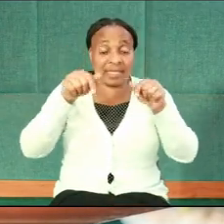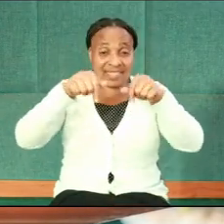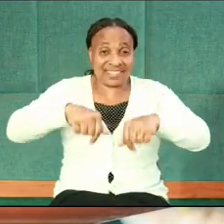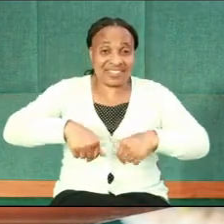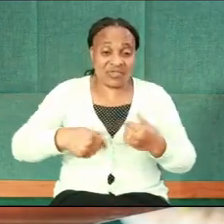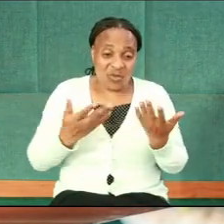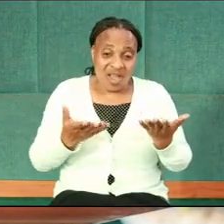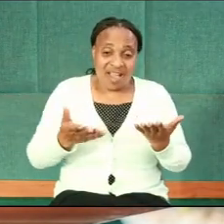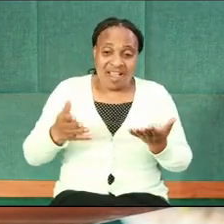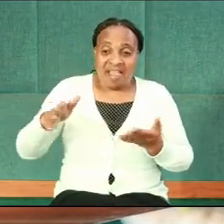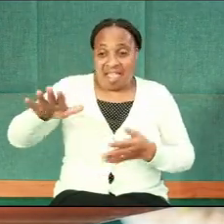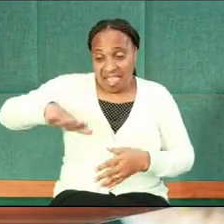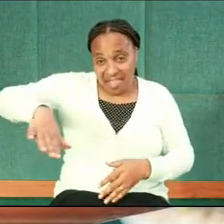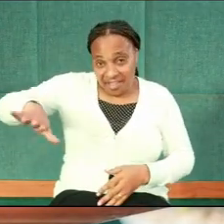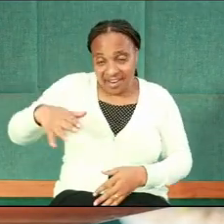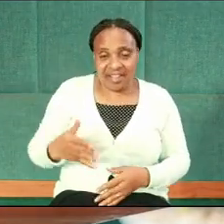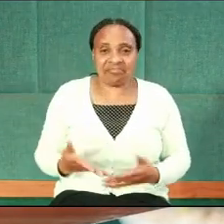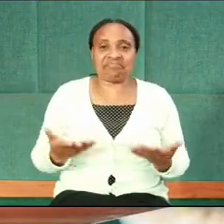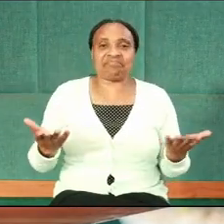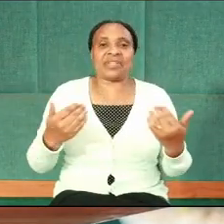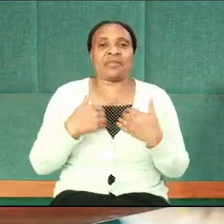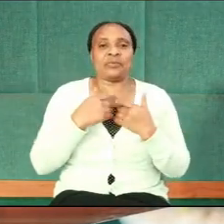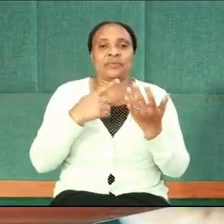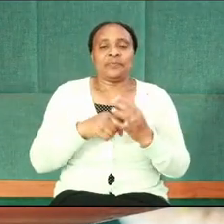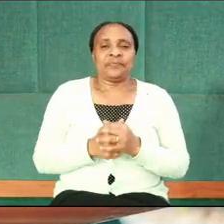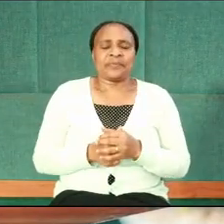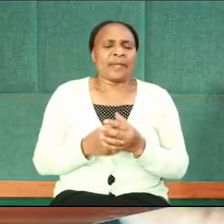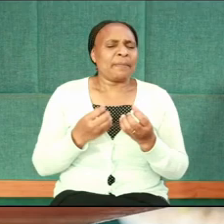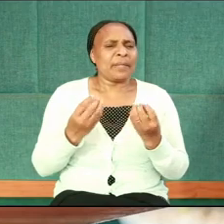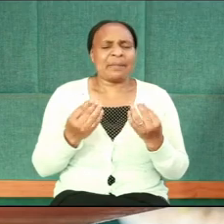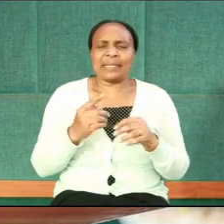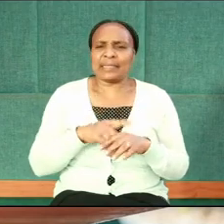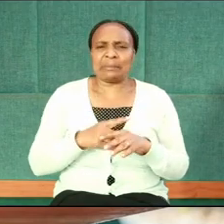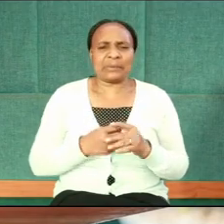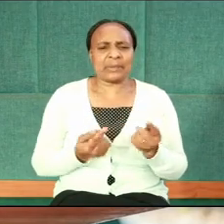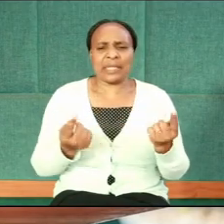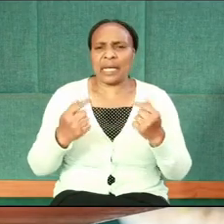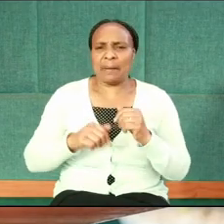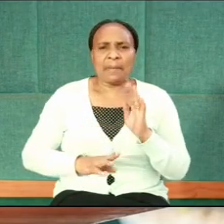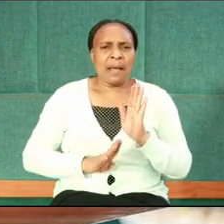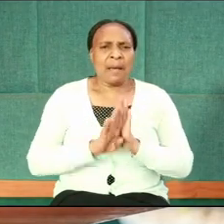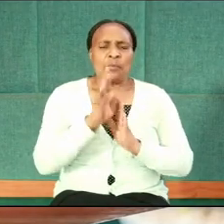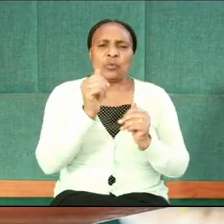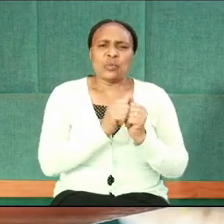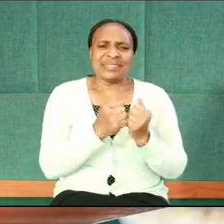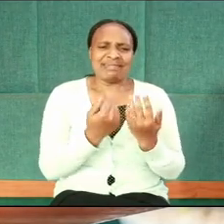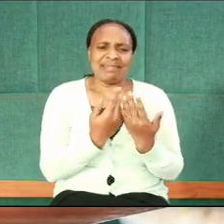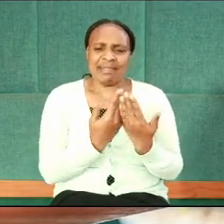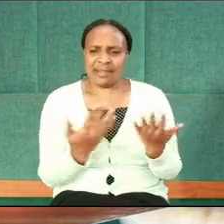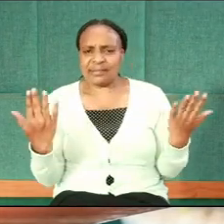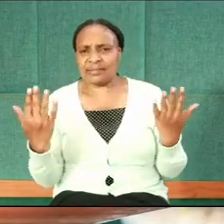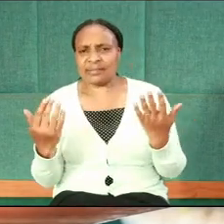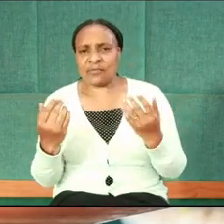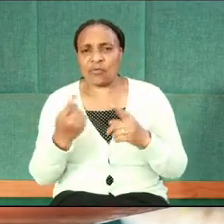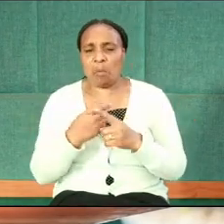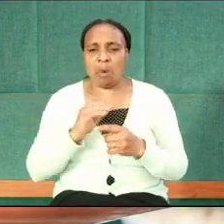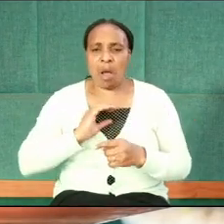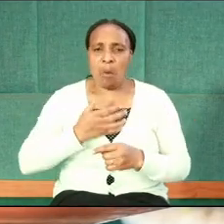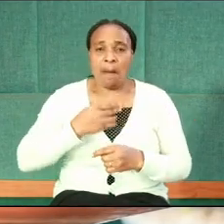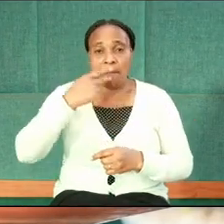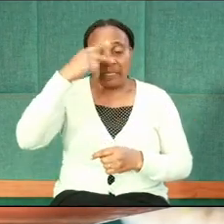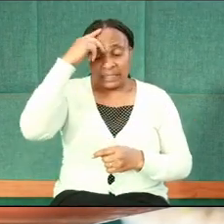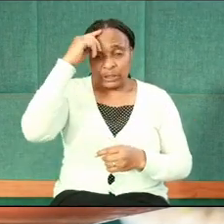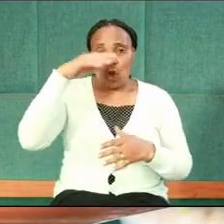parents, and this is what they have. So many at times we come up with the package that we are given from our parents or our